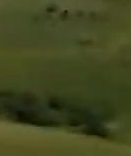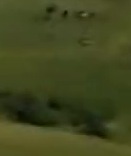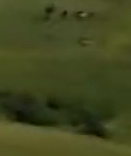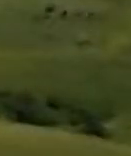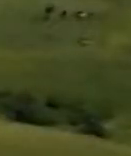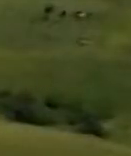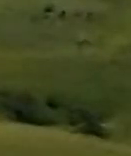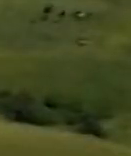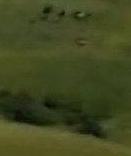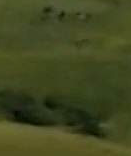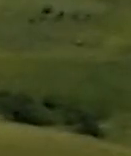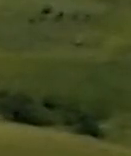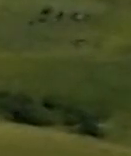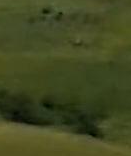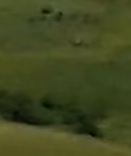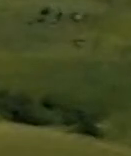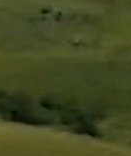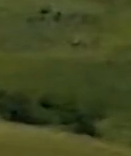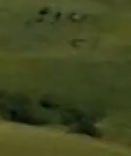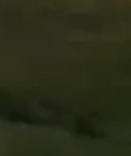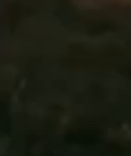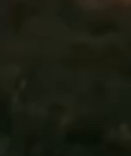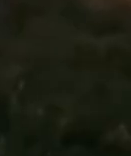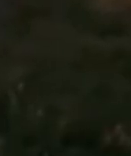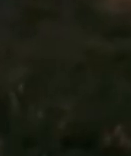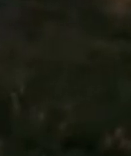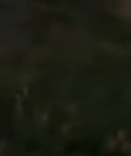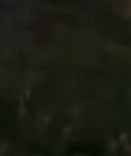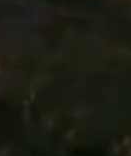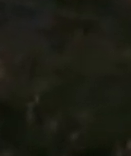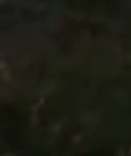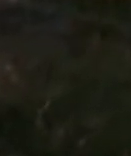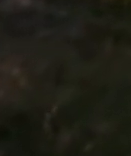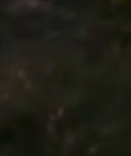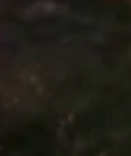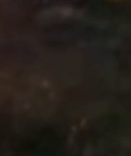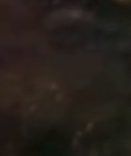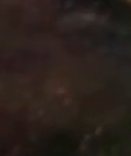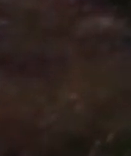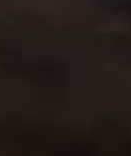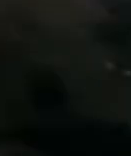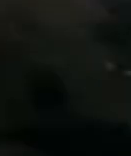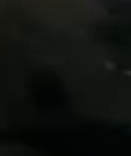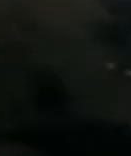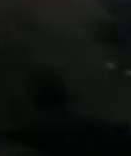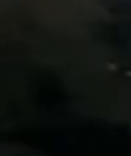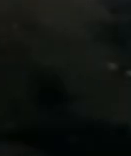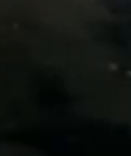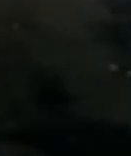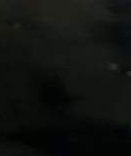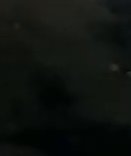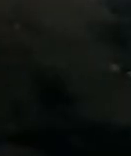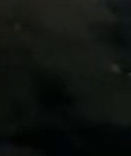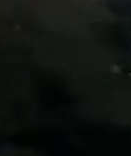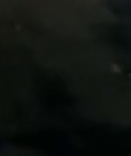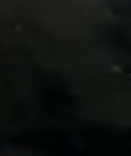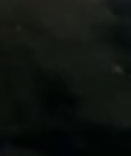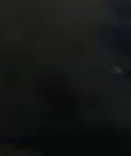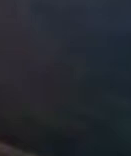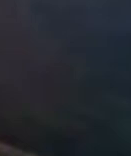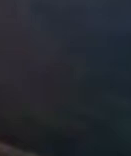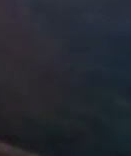When you choose your adventures, you do so with an open heart and a desire for the